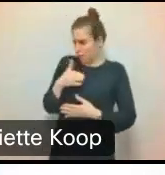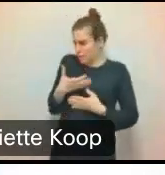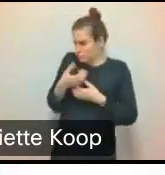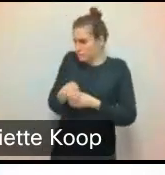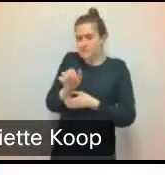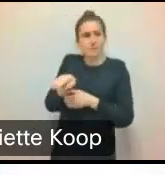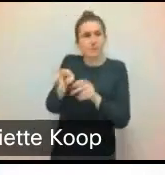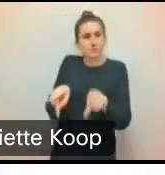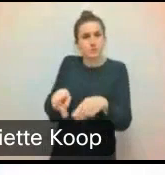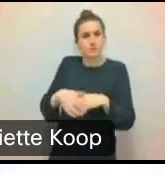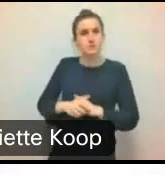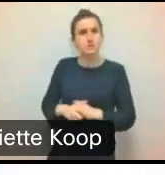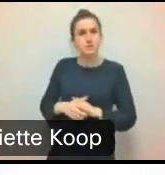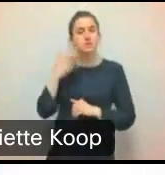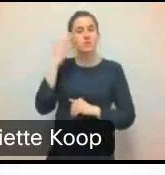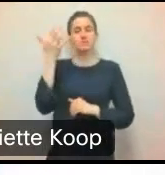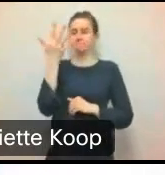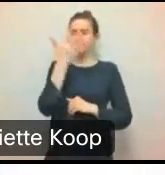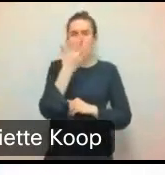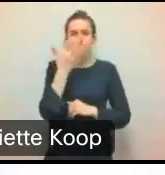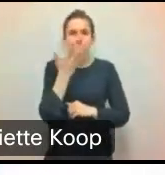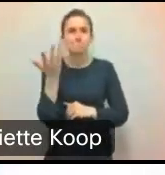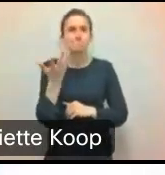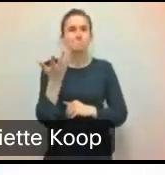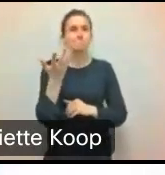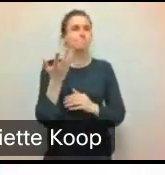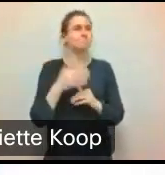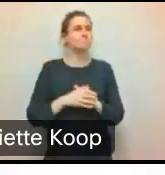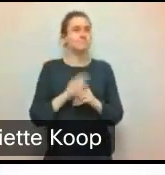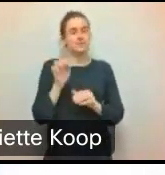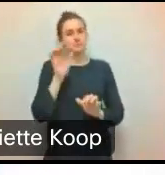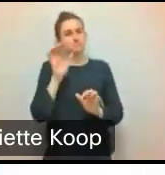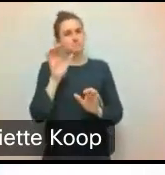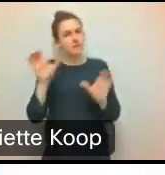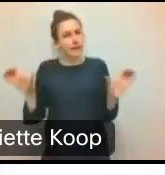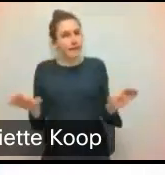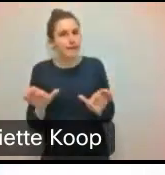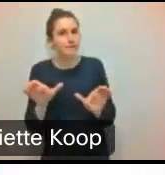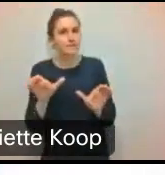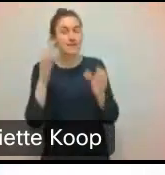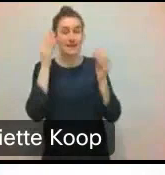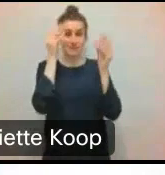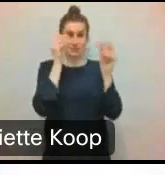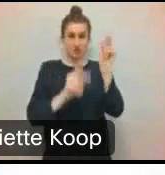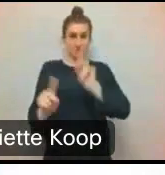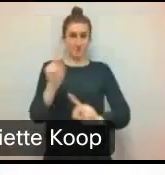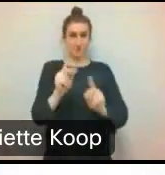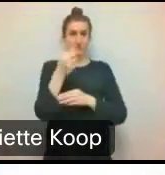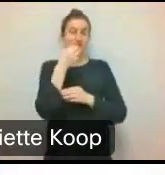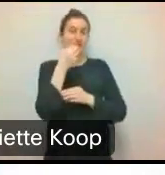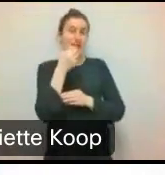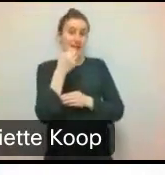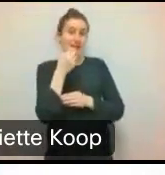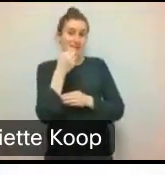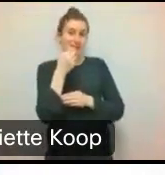because they look a certain way, they act a certain way. Information, especially the people who put out information, will